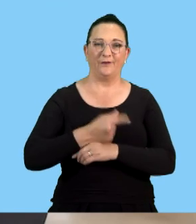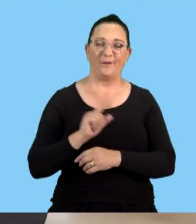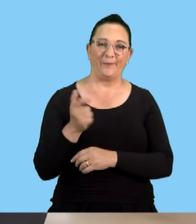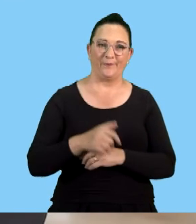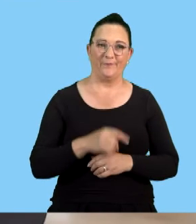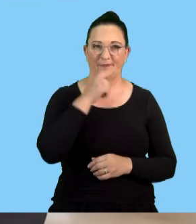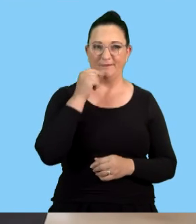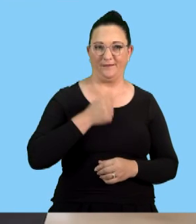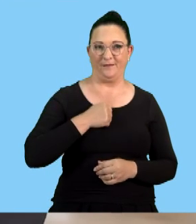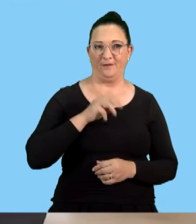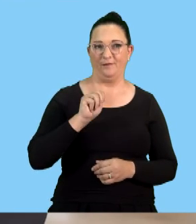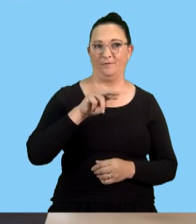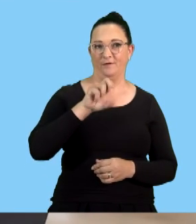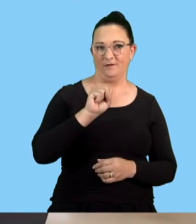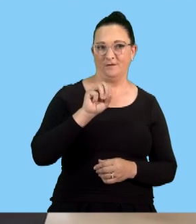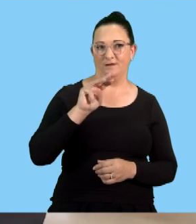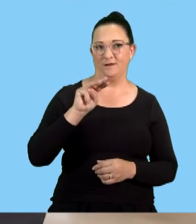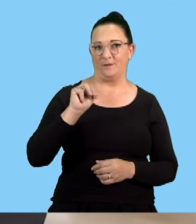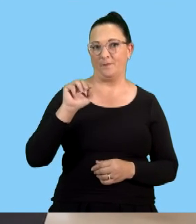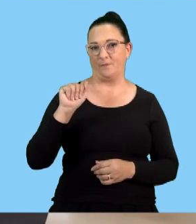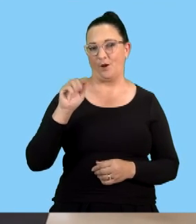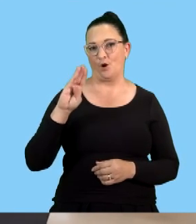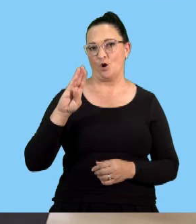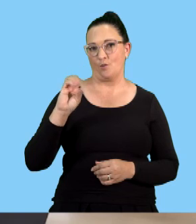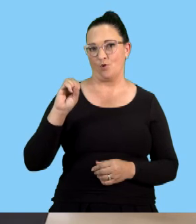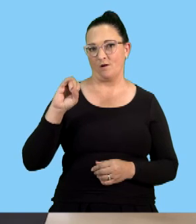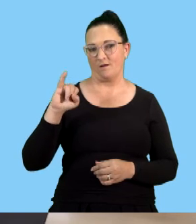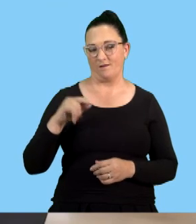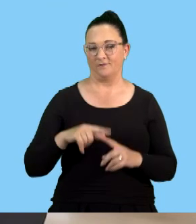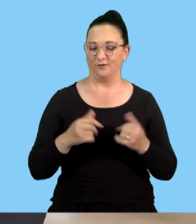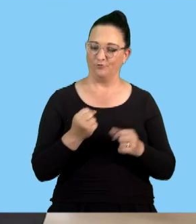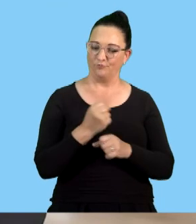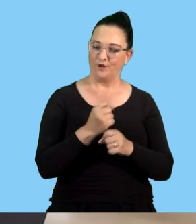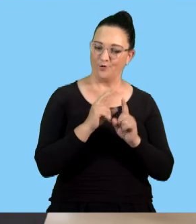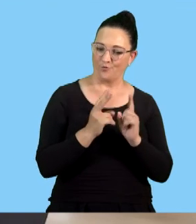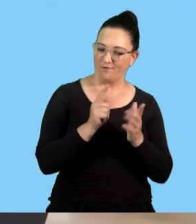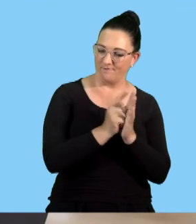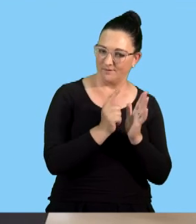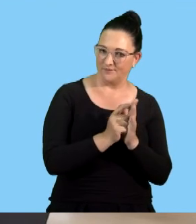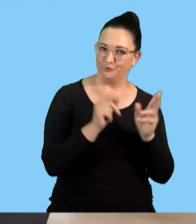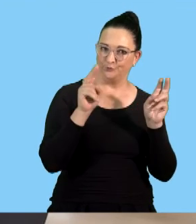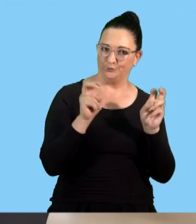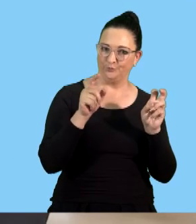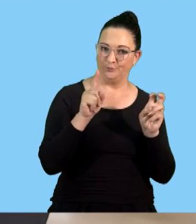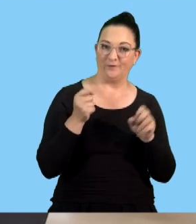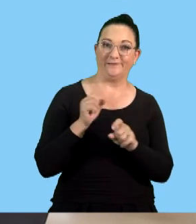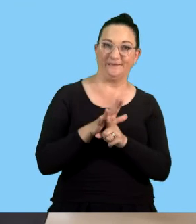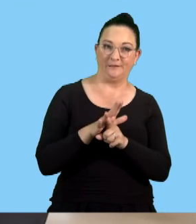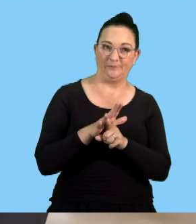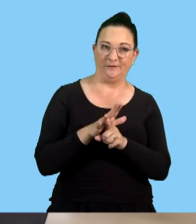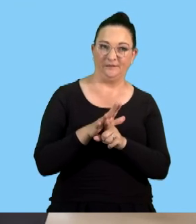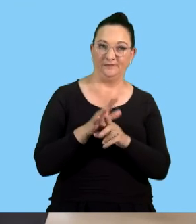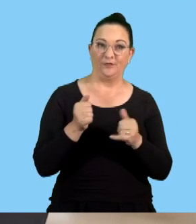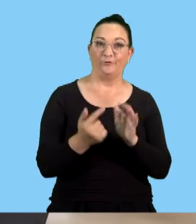Good day, everybody. My name is Miss Maboe, and I welcome you to the grade 12 lesson under the topic Impact of